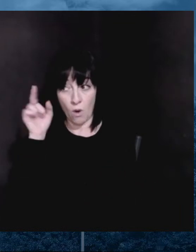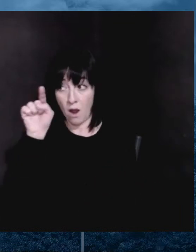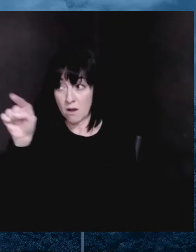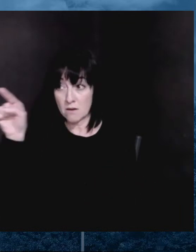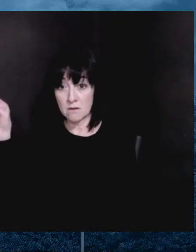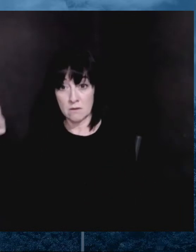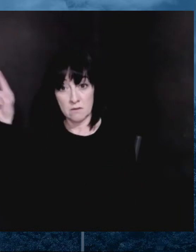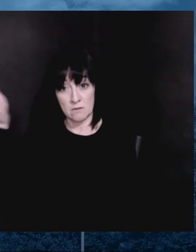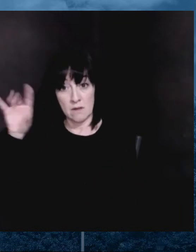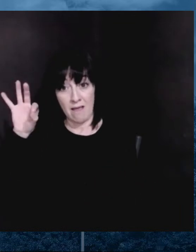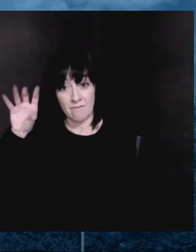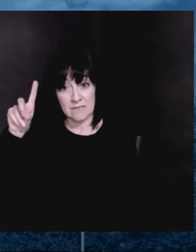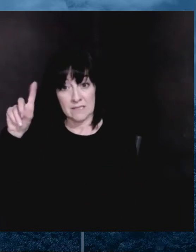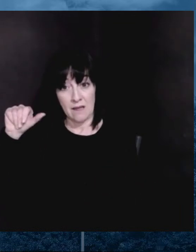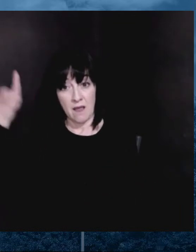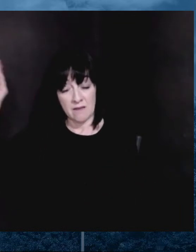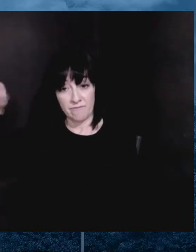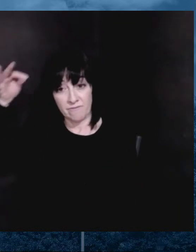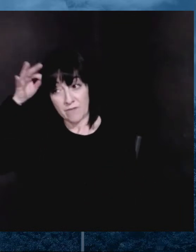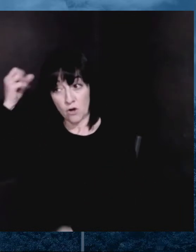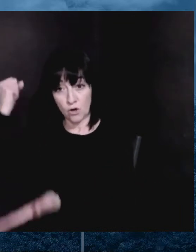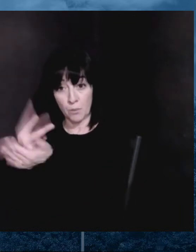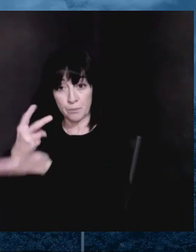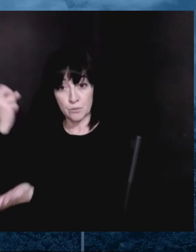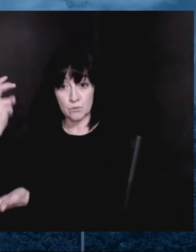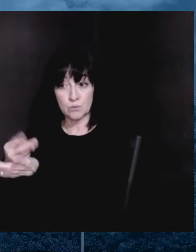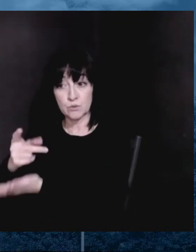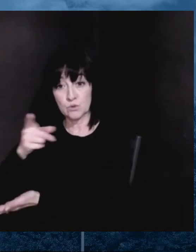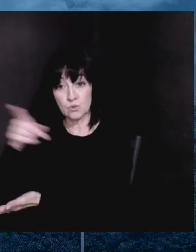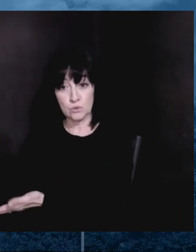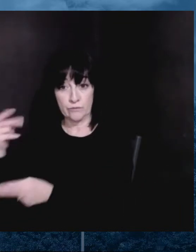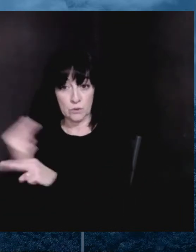number in that clinical trial pipeline.